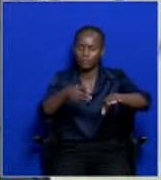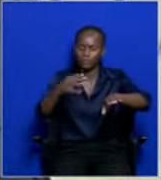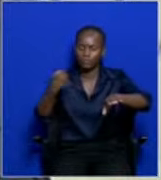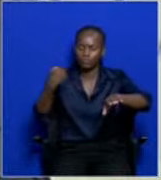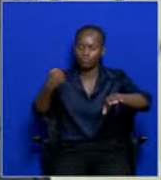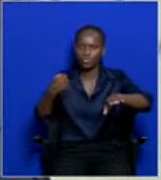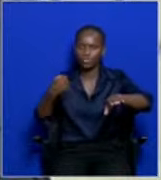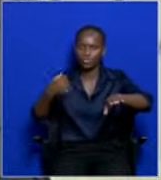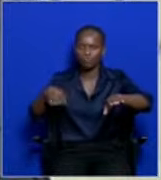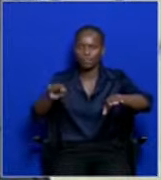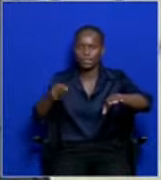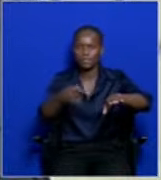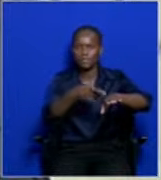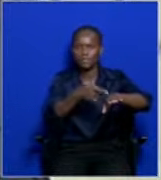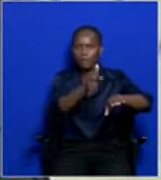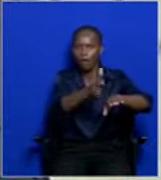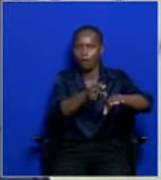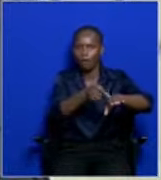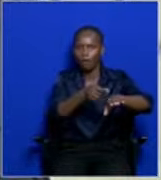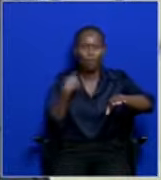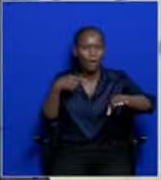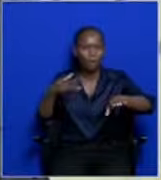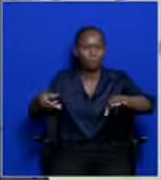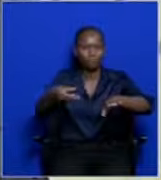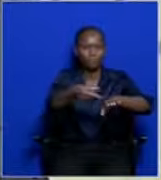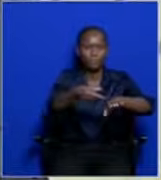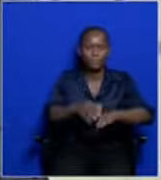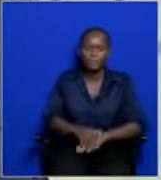that in the